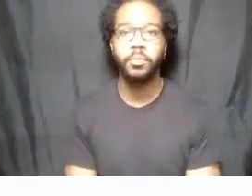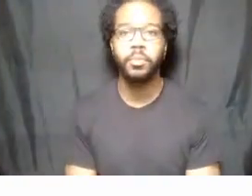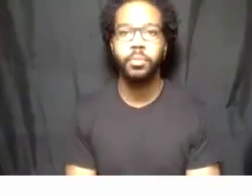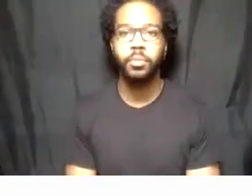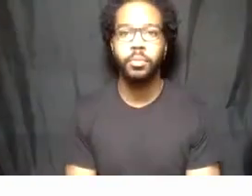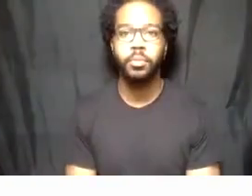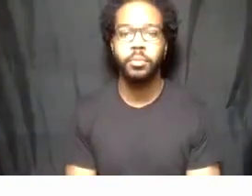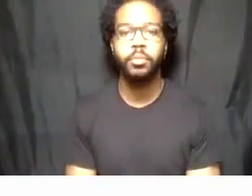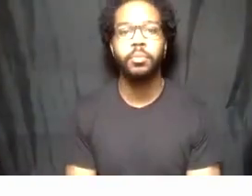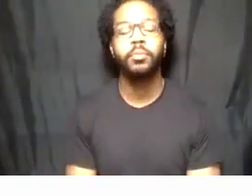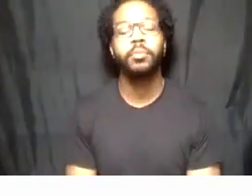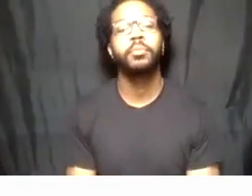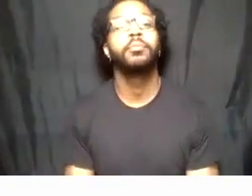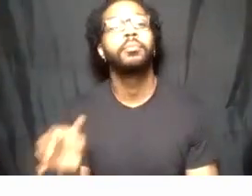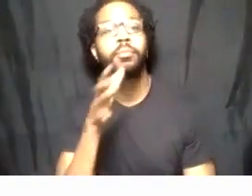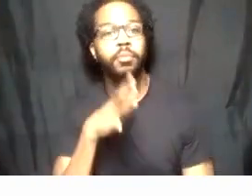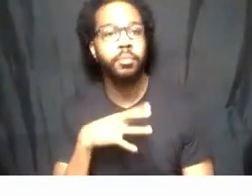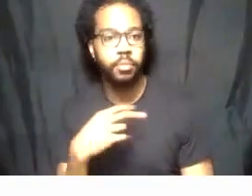Okay, good morning, everyone.